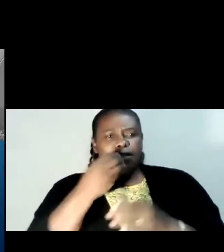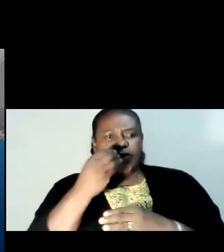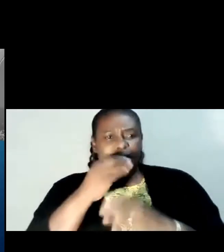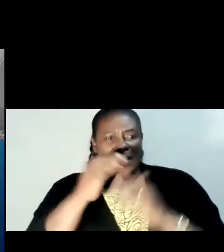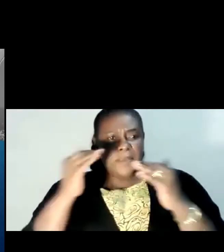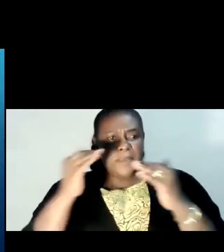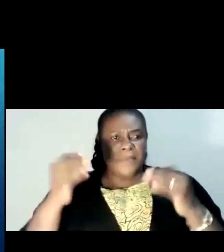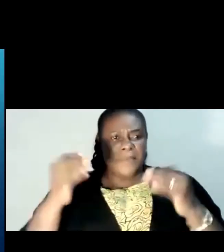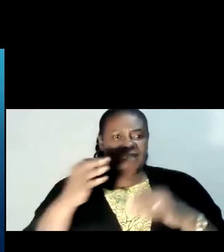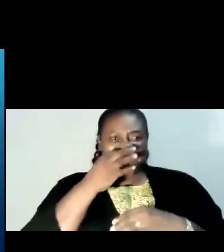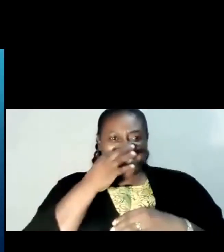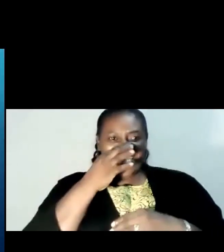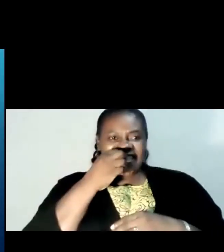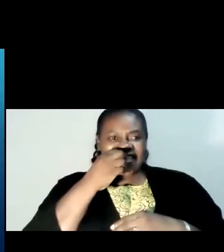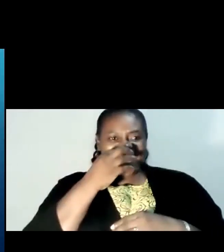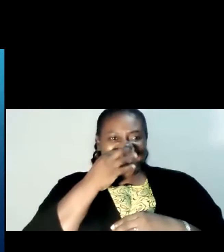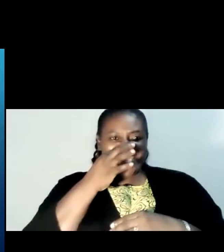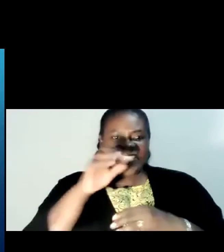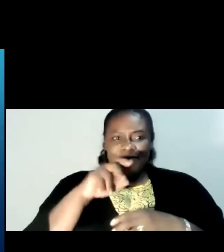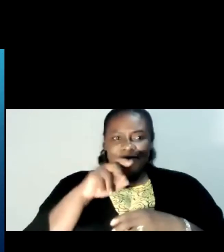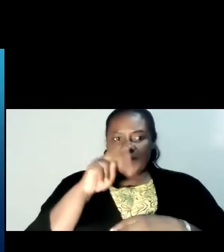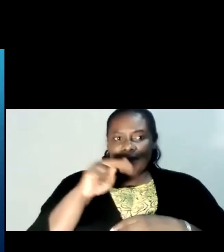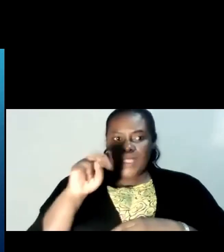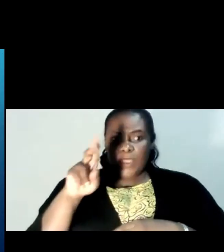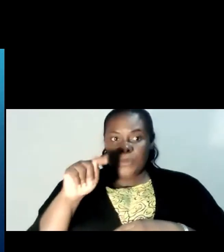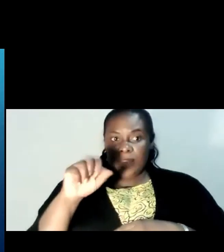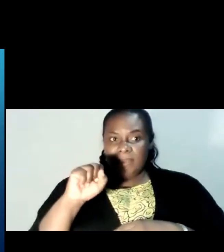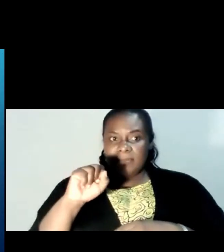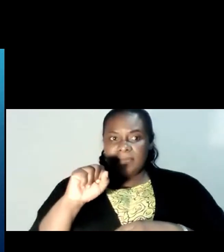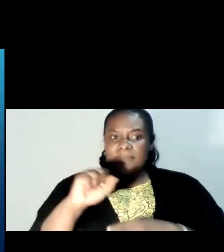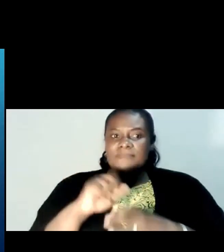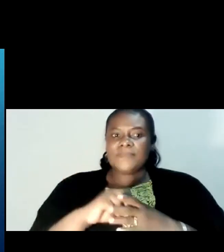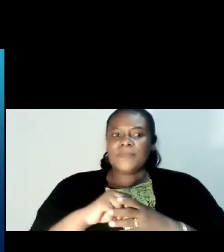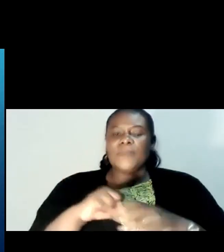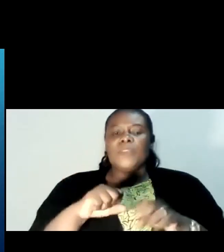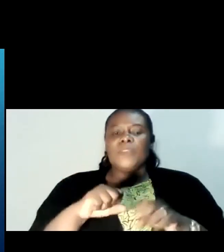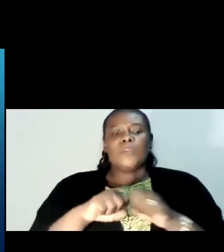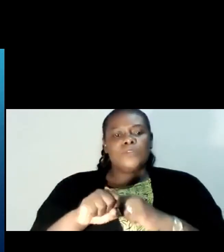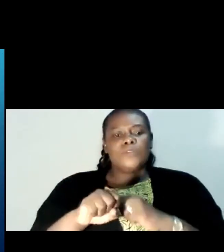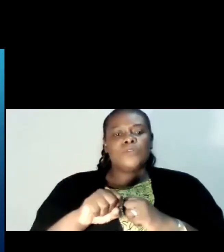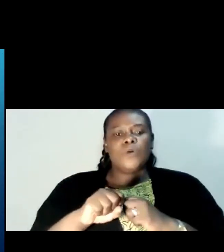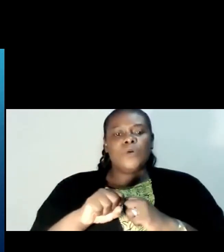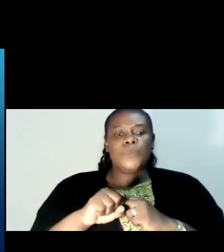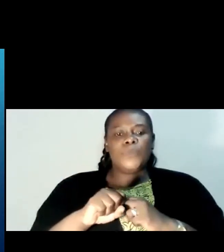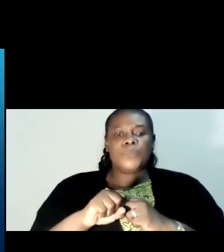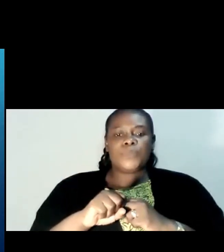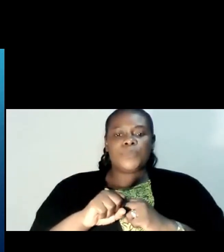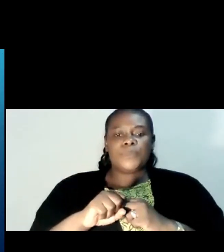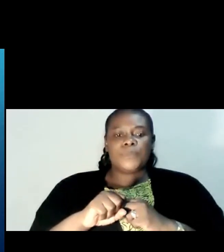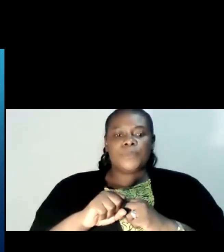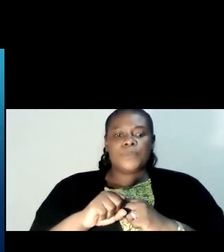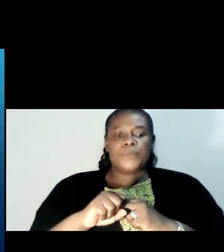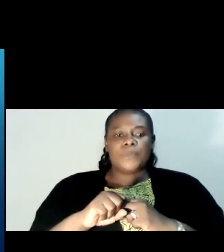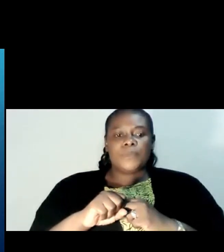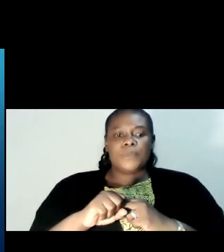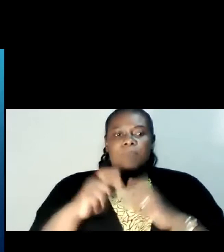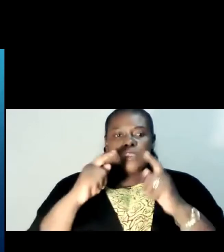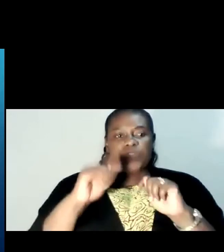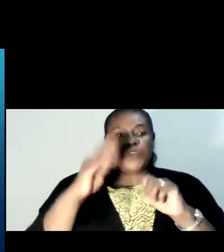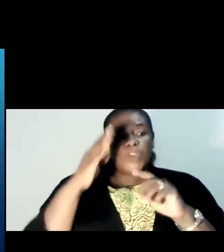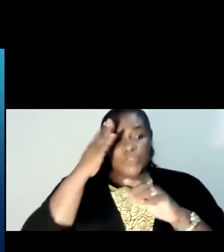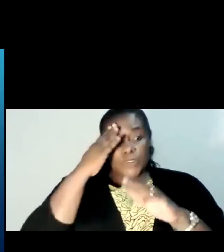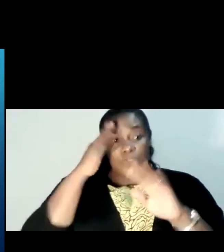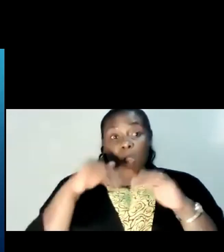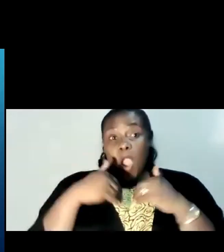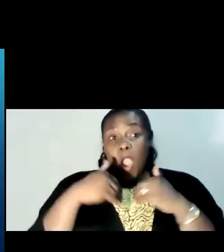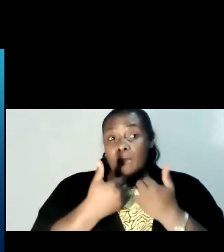So it's important to just be mindful of how much salt and sugar you're taking in.